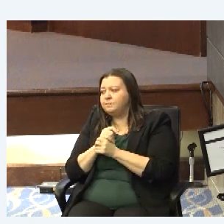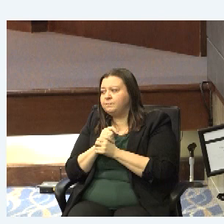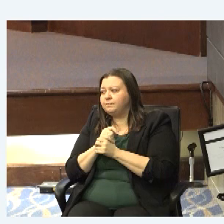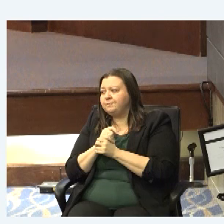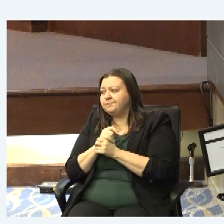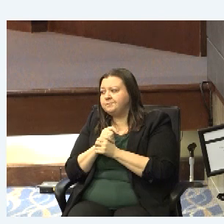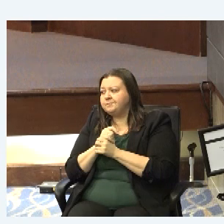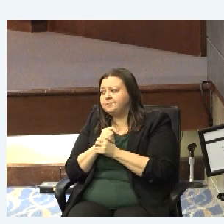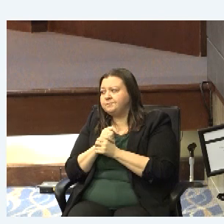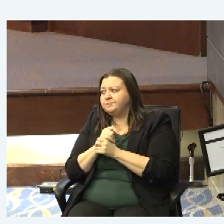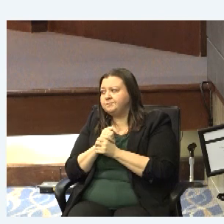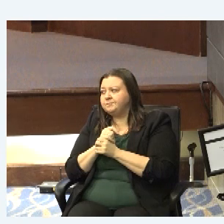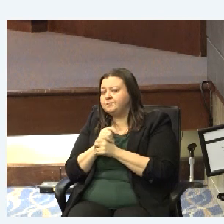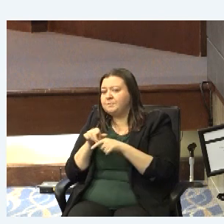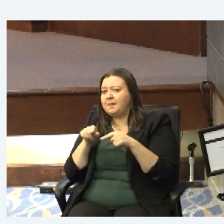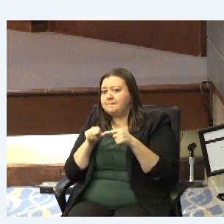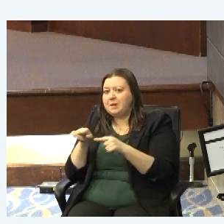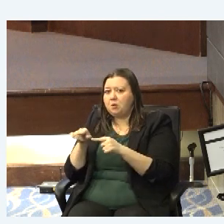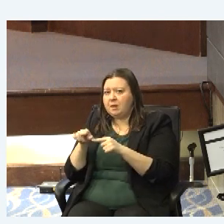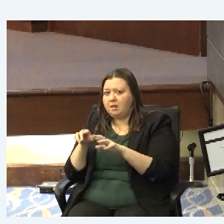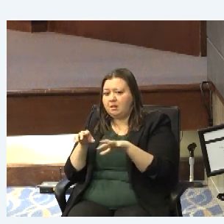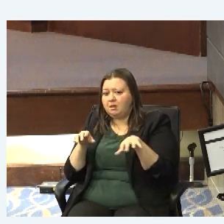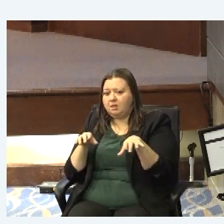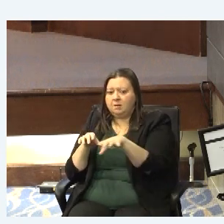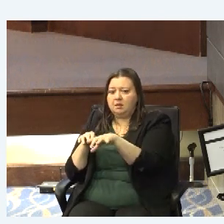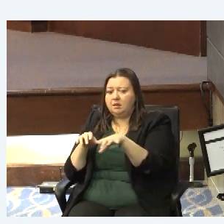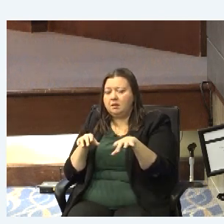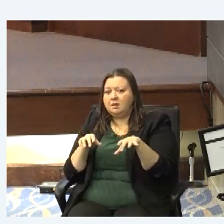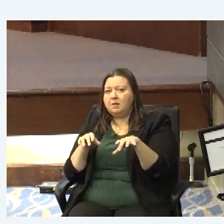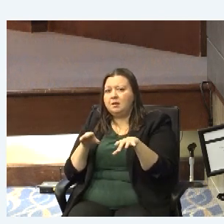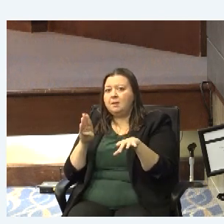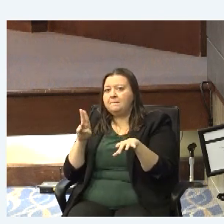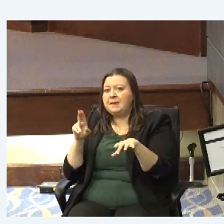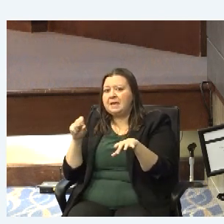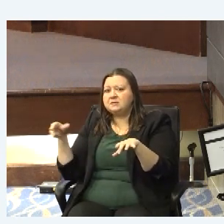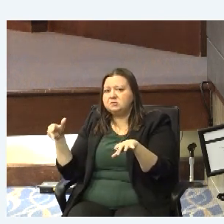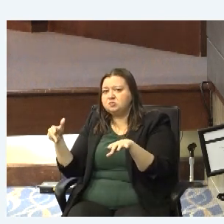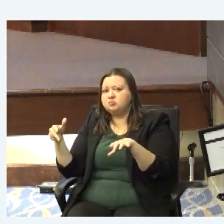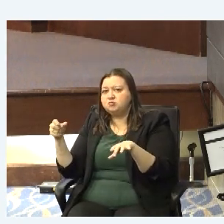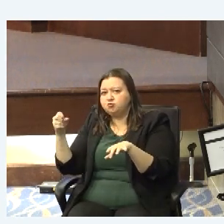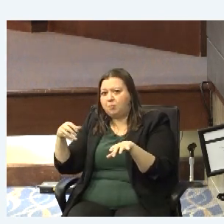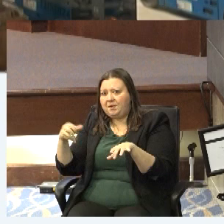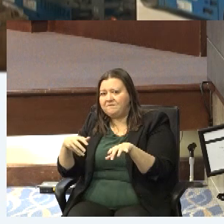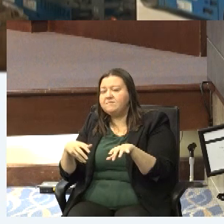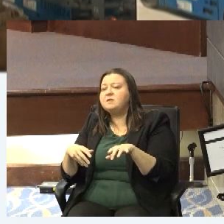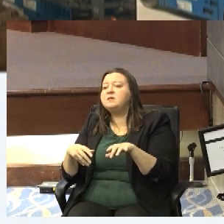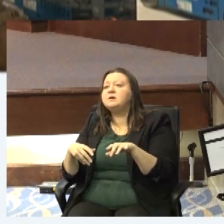that will be parallel to this building will be the bus drop-off zone for